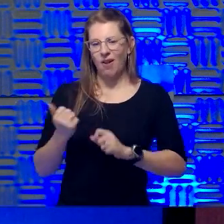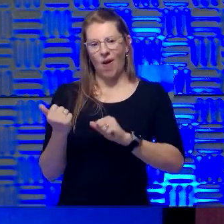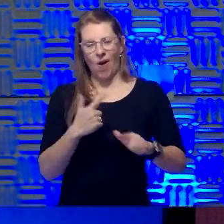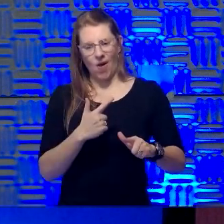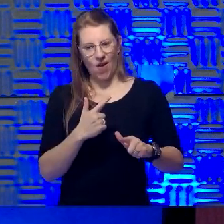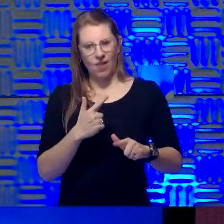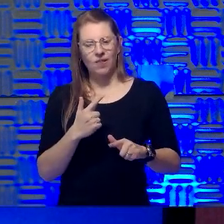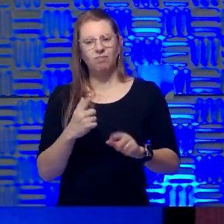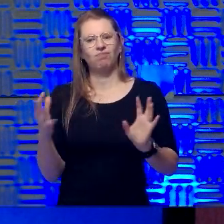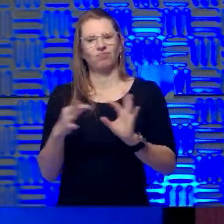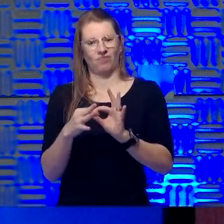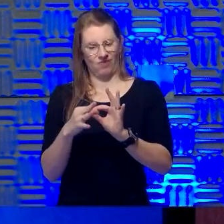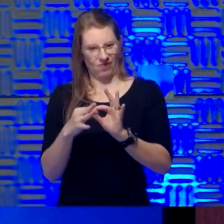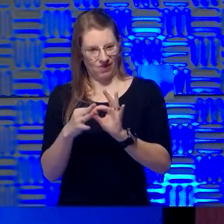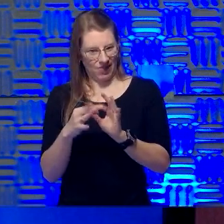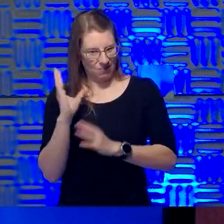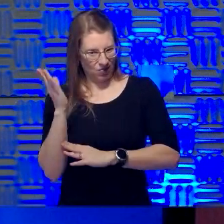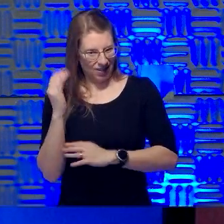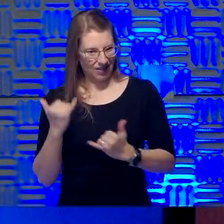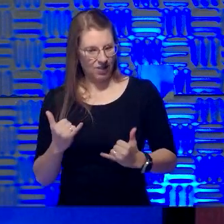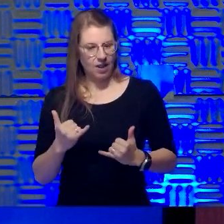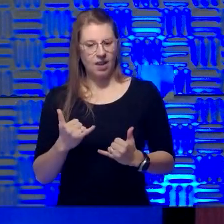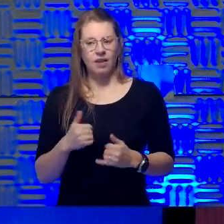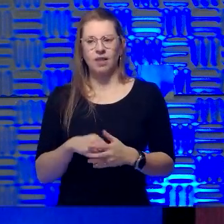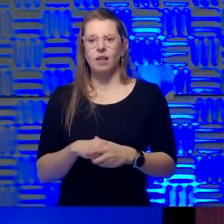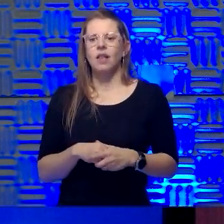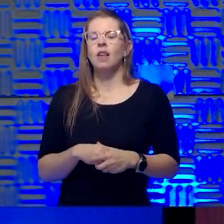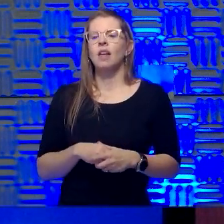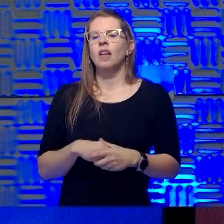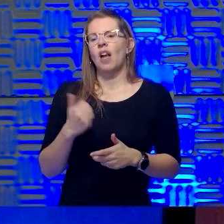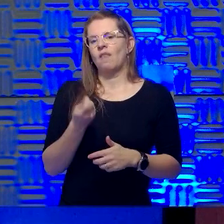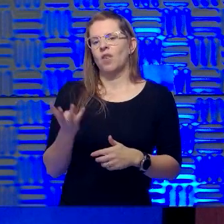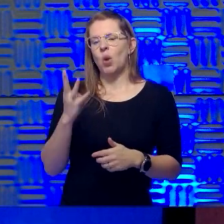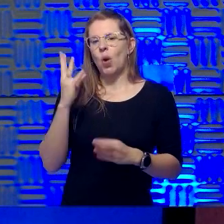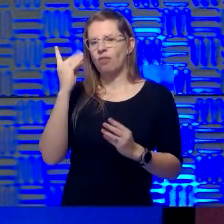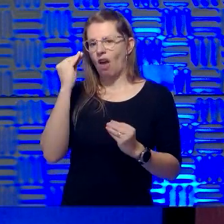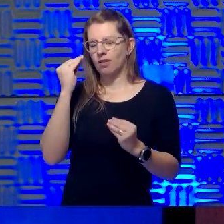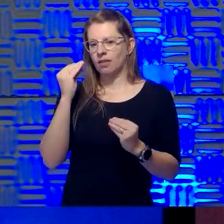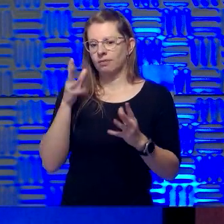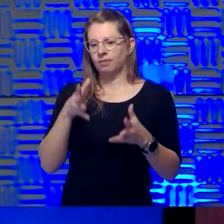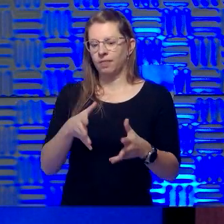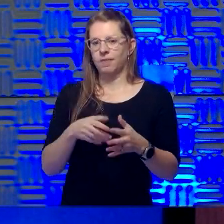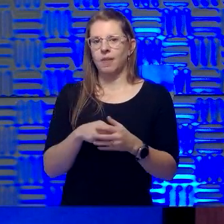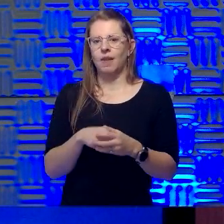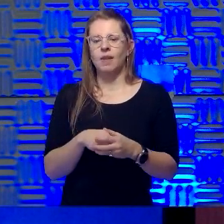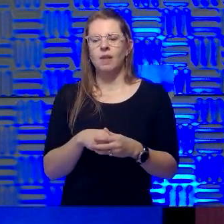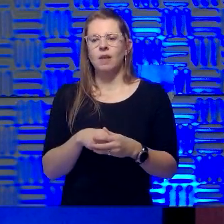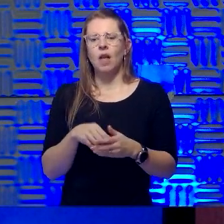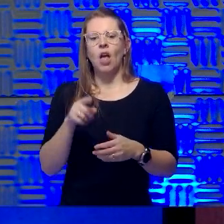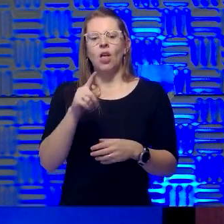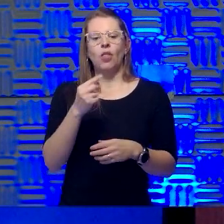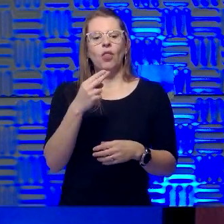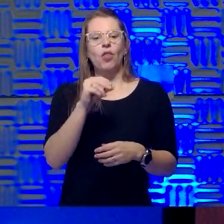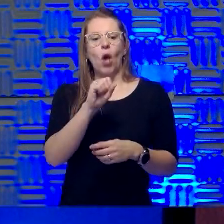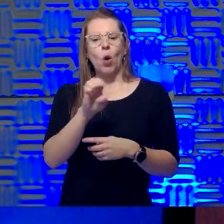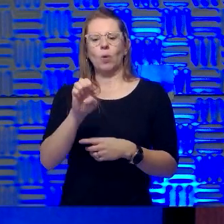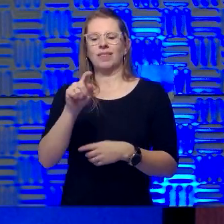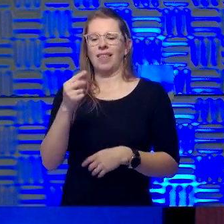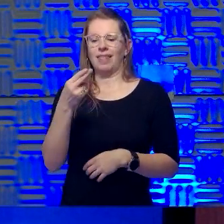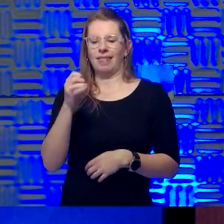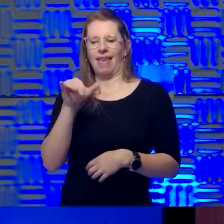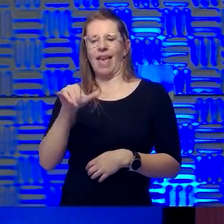on with us today. And I just want to leave us with these thoughts about pronouns. Those, they,